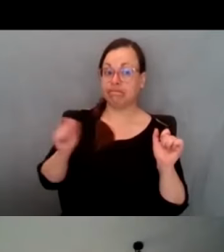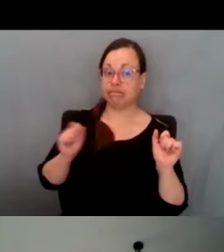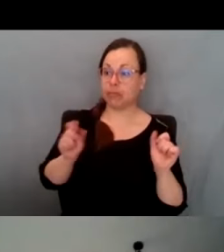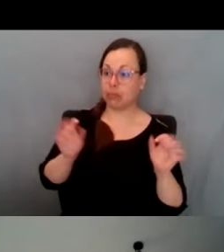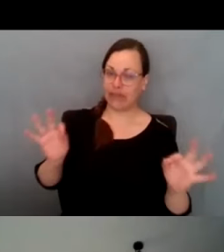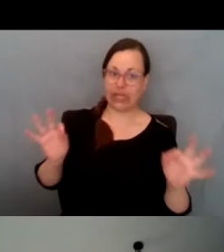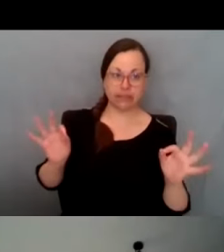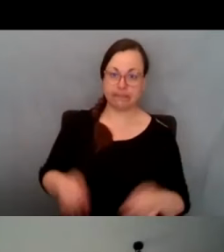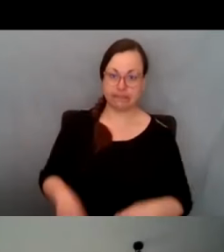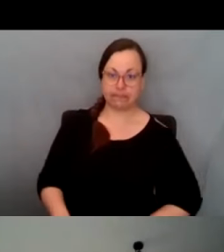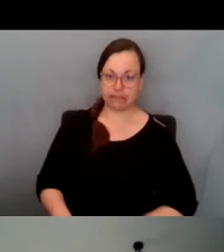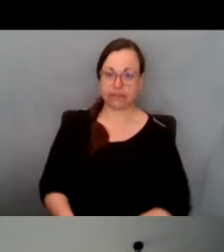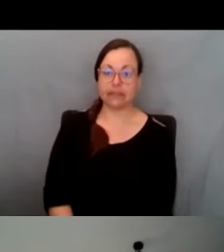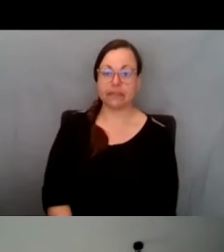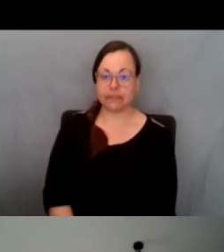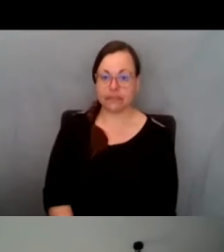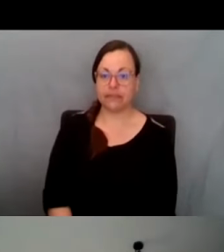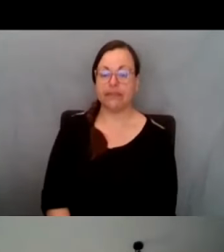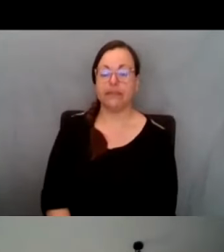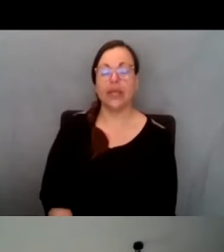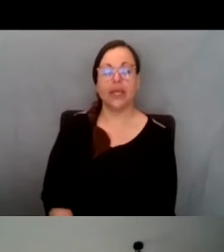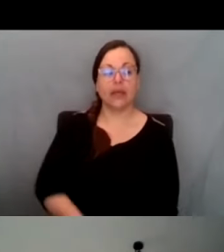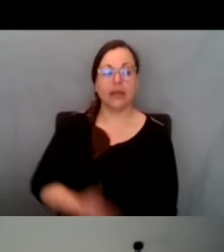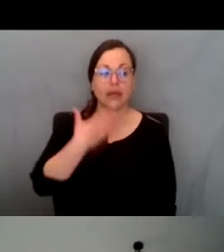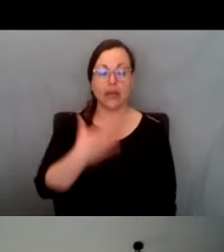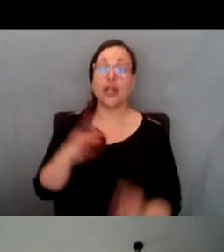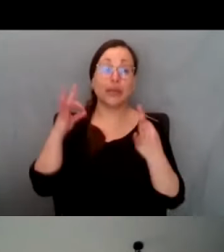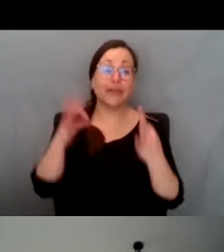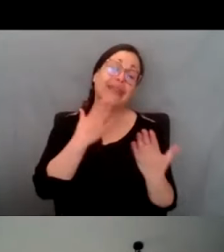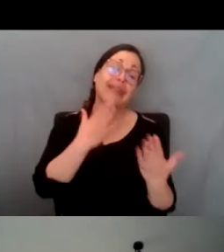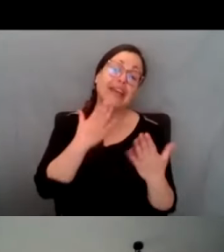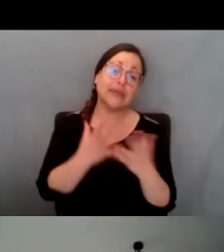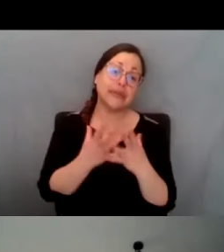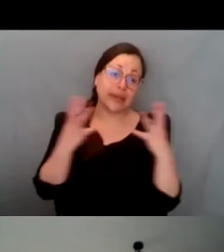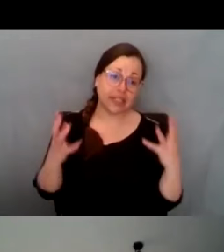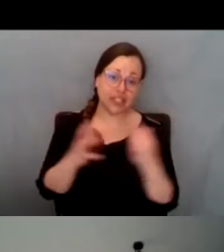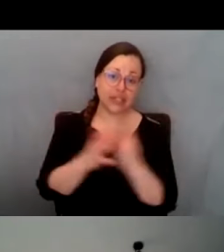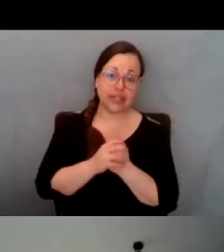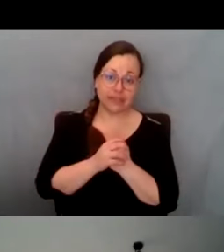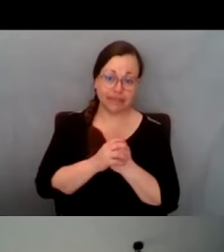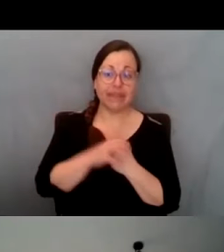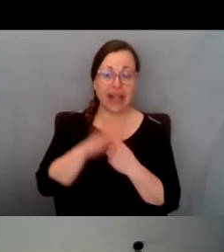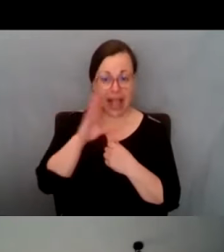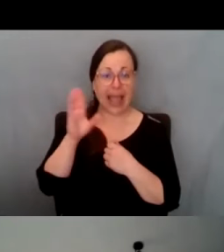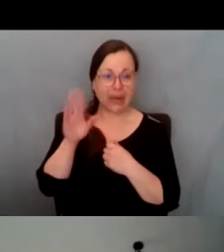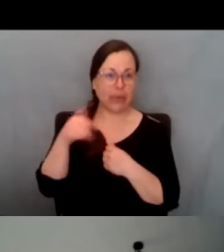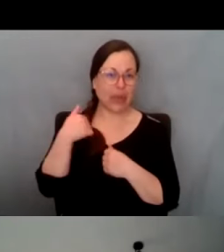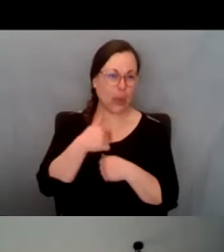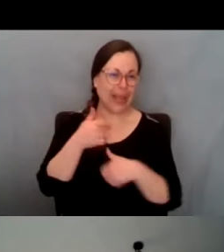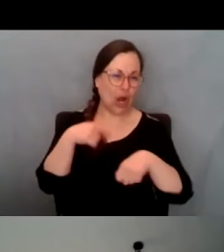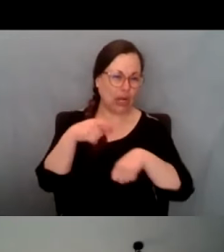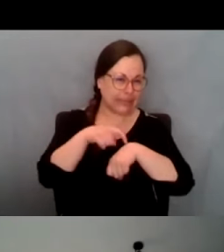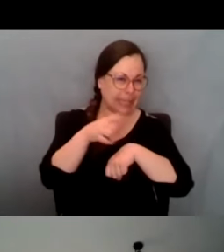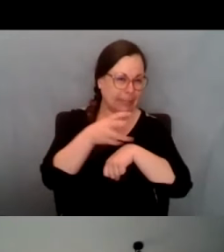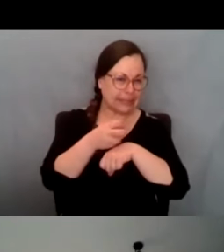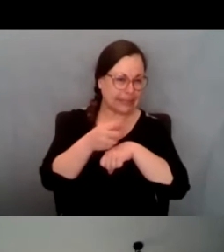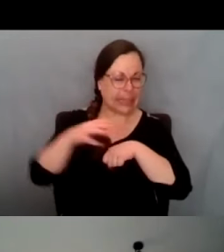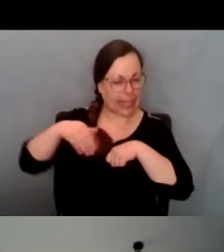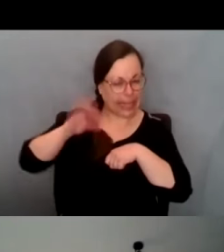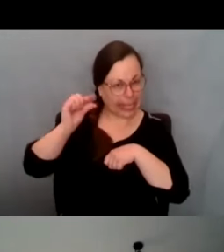perfect. Okay, good. Perfect. Well, thank you very much. And I know that we're running a bit late on time, so I'll try to be